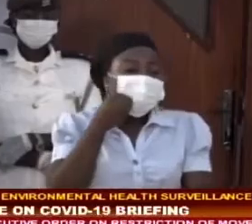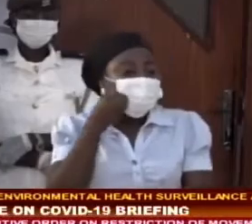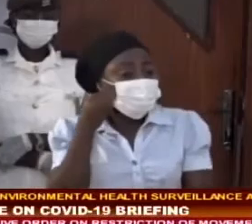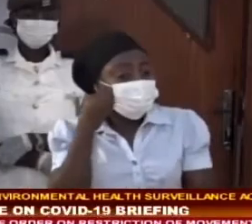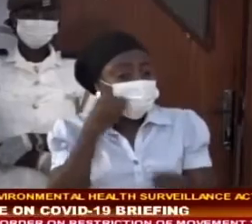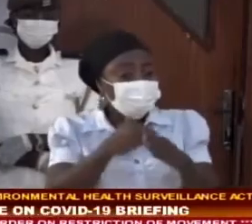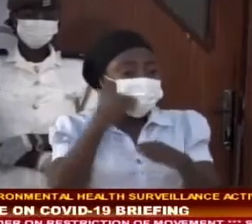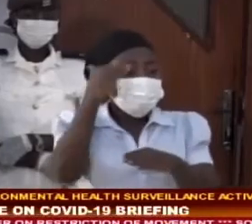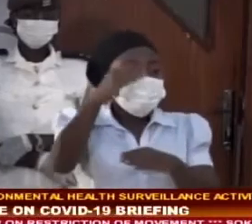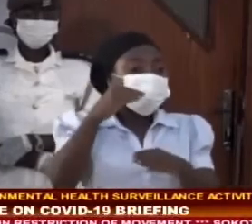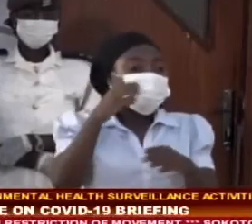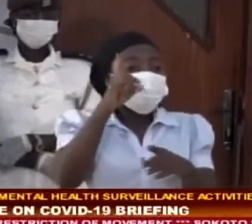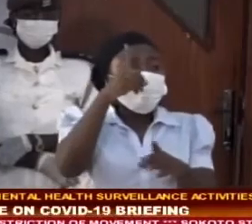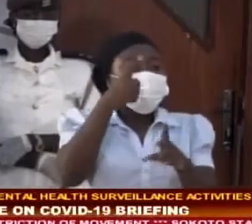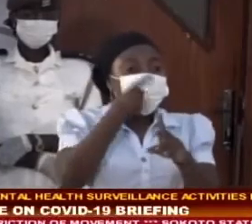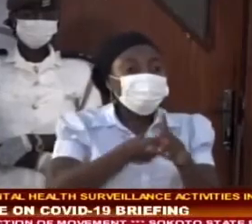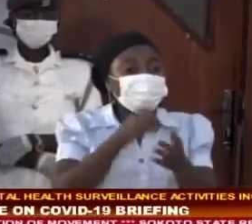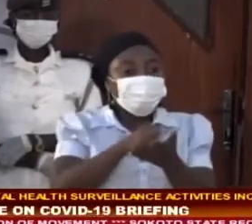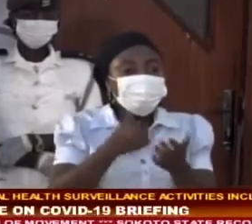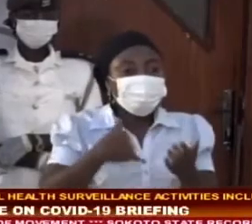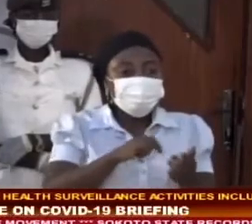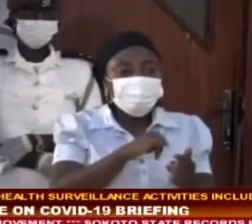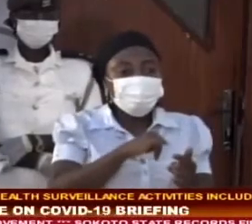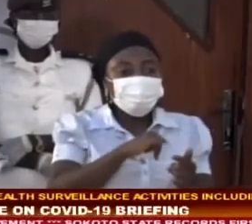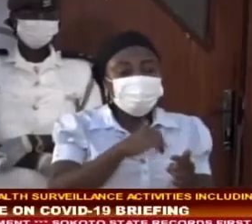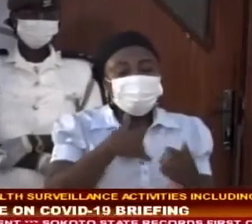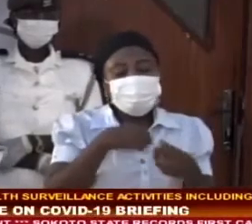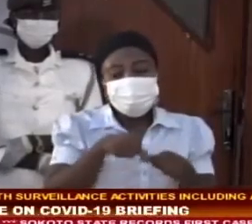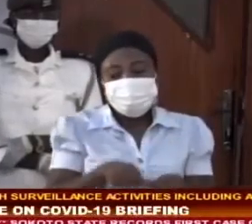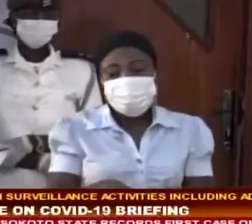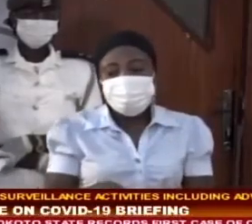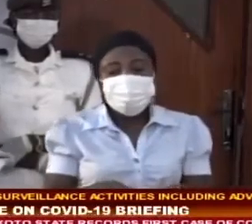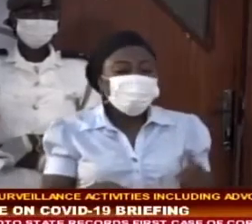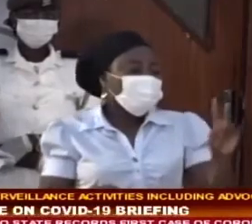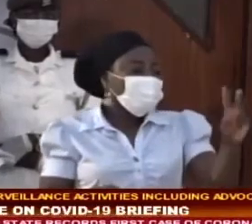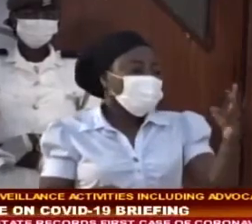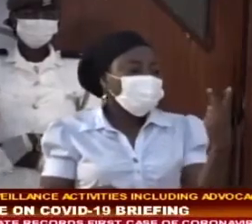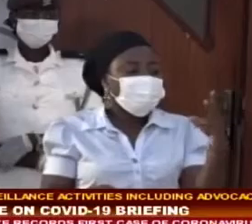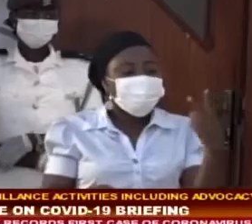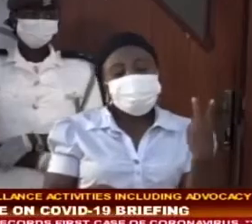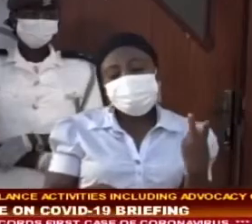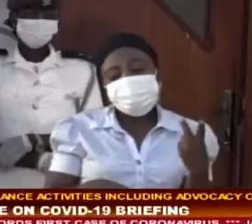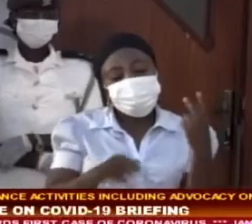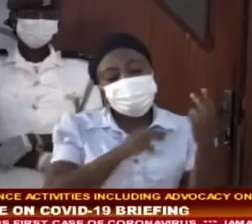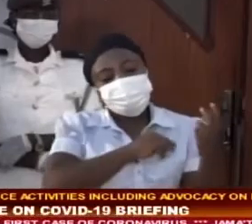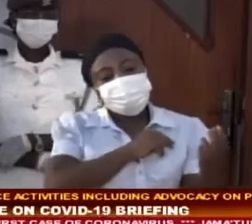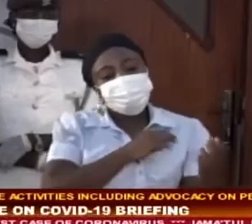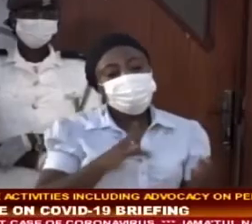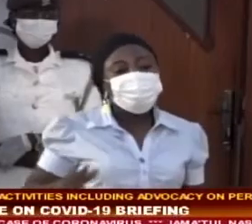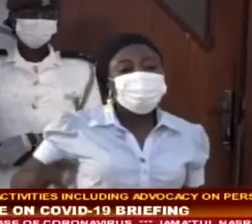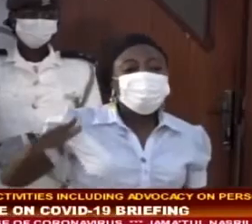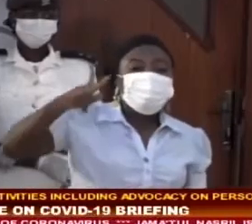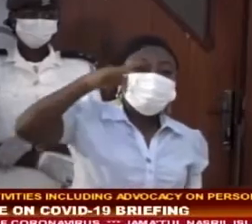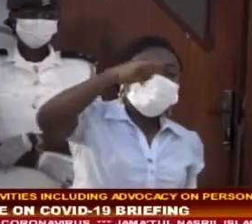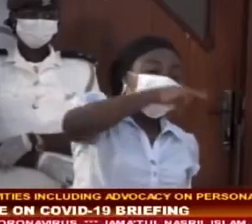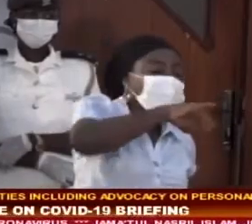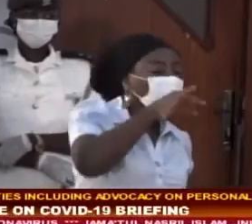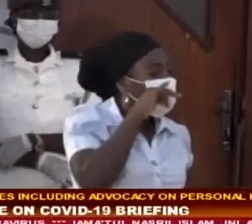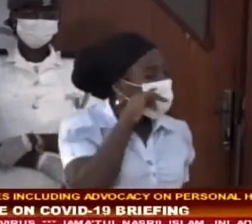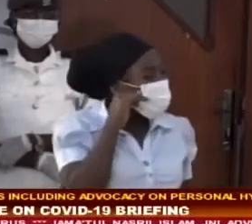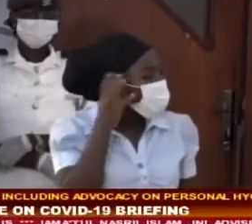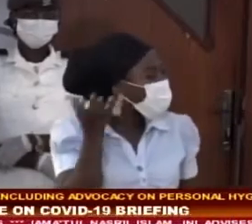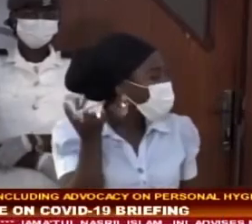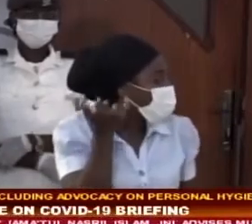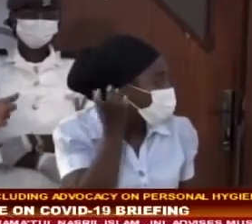month they're currently staying? That's one. And the Minister of Aviation, well, yesterday we got an